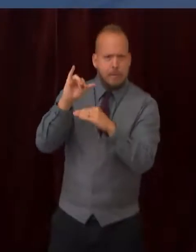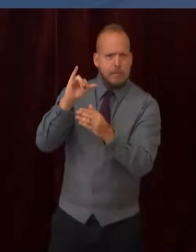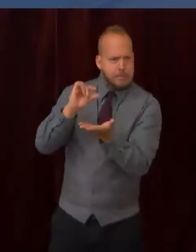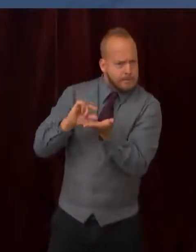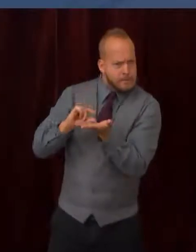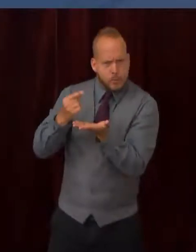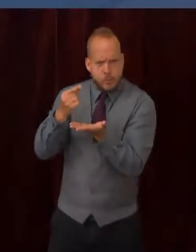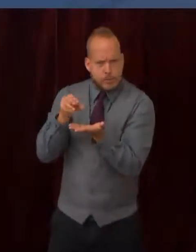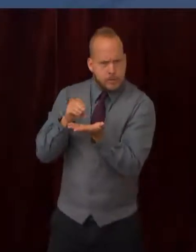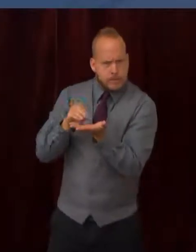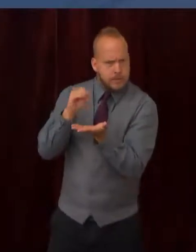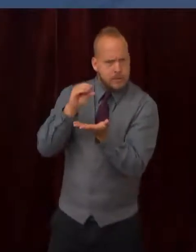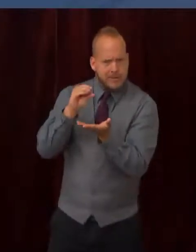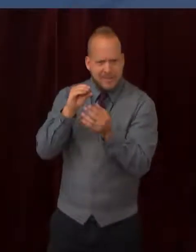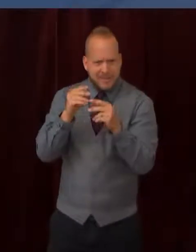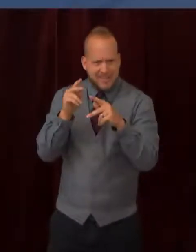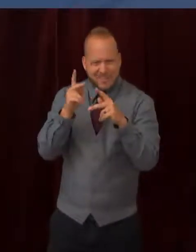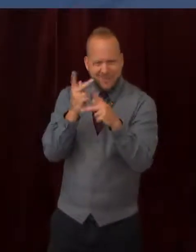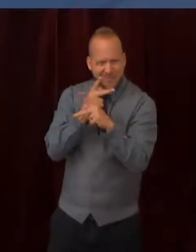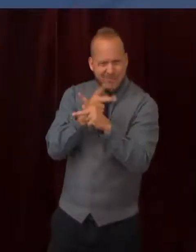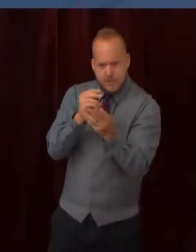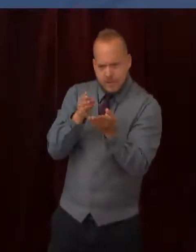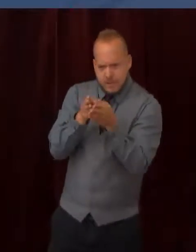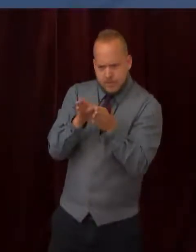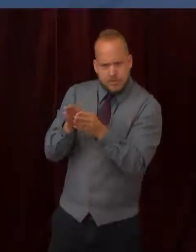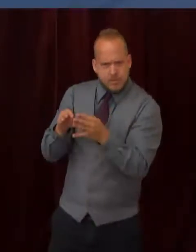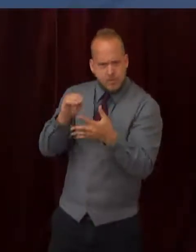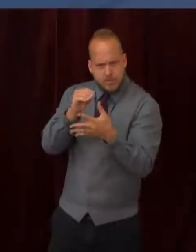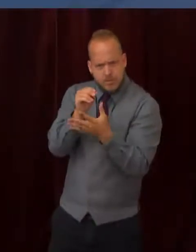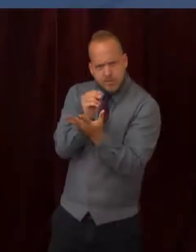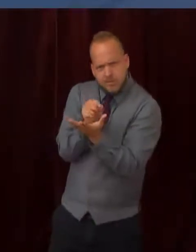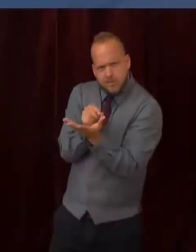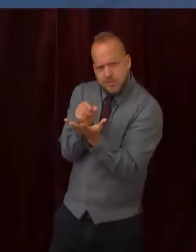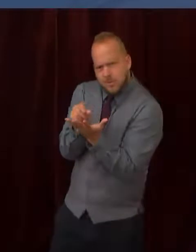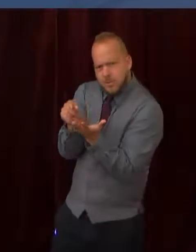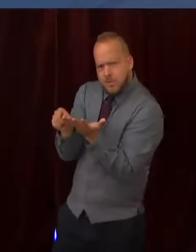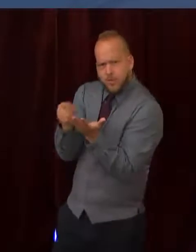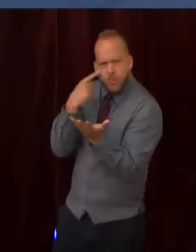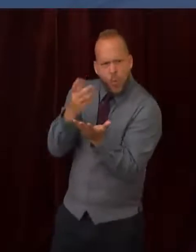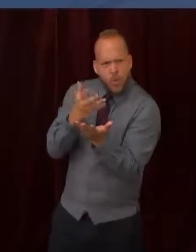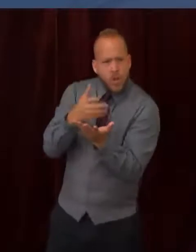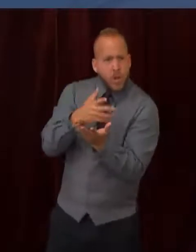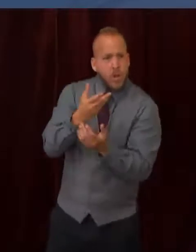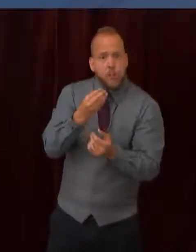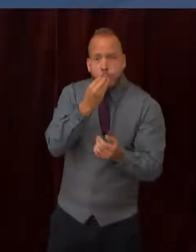that. Next question comes from Jerry with the Everett Herald.